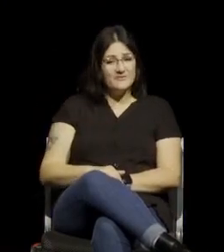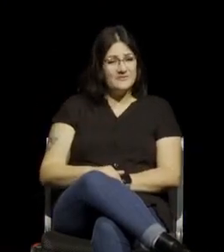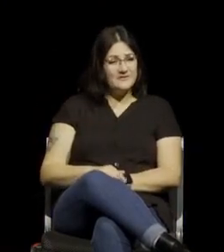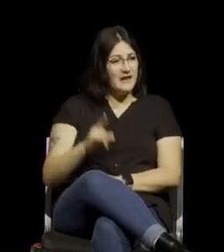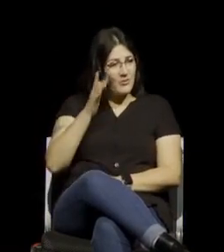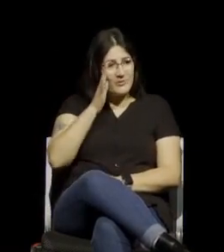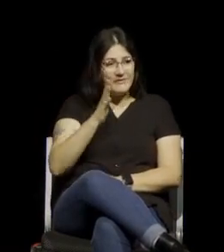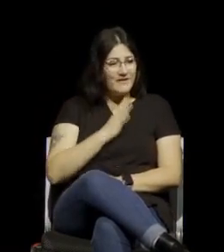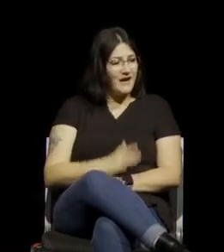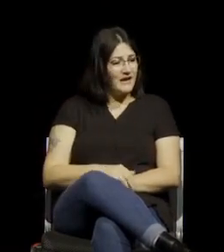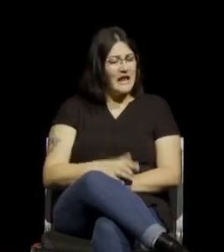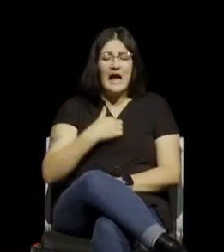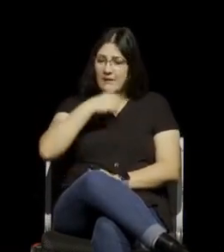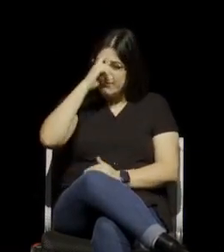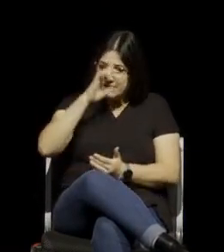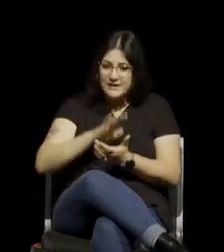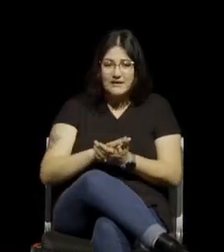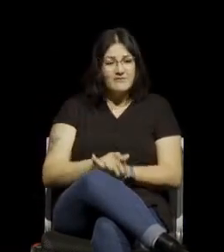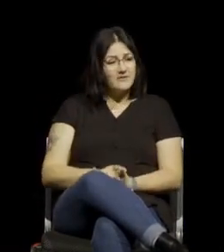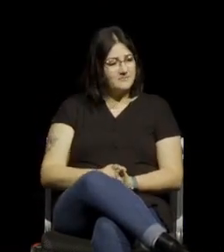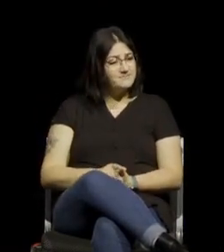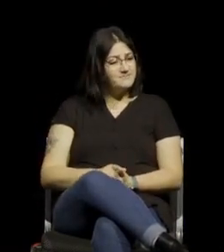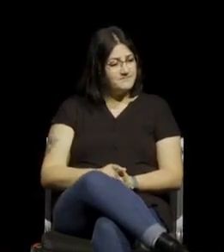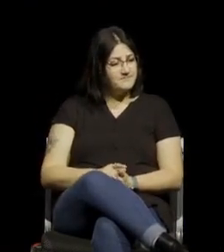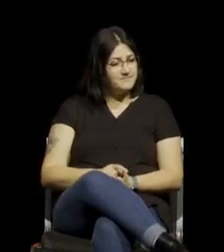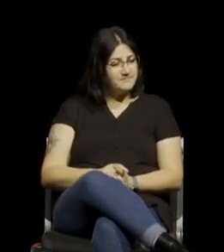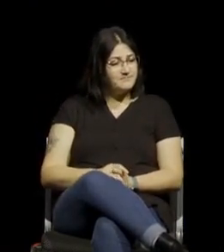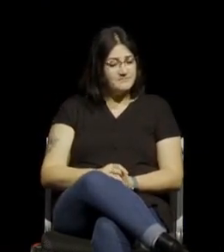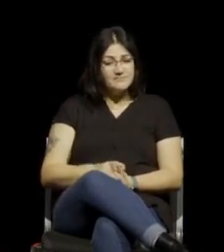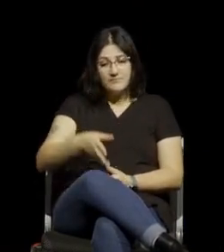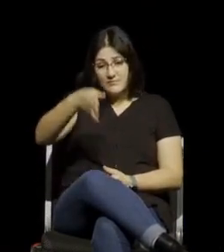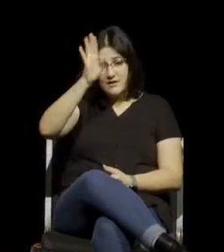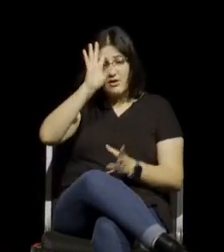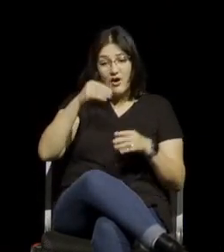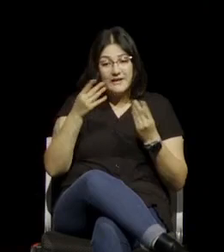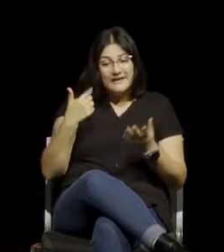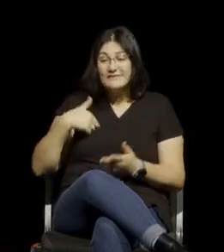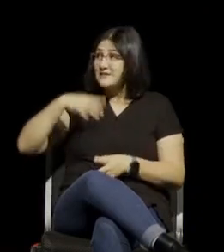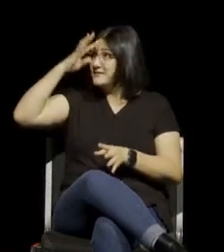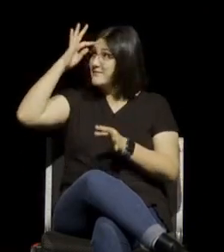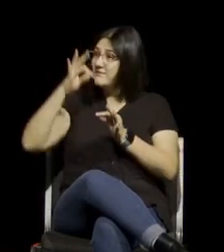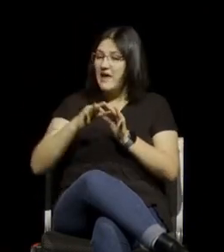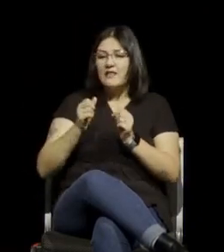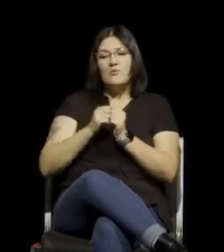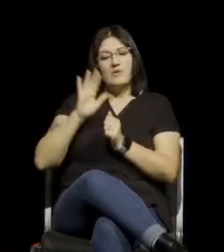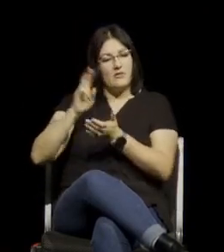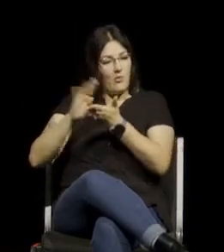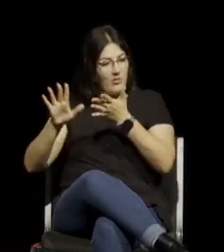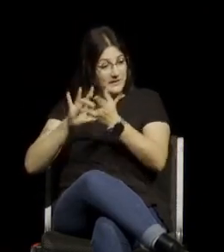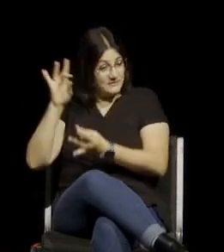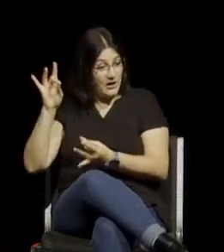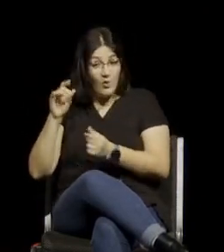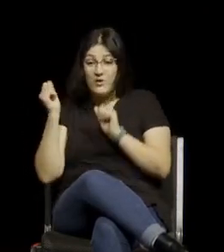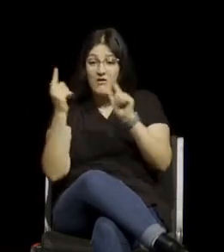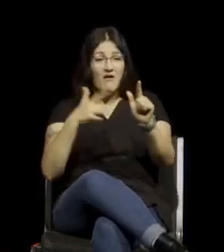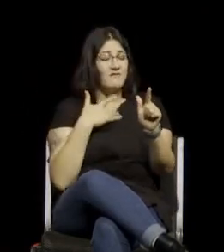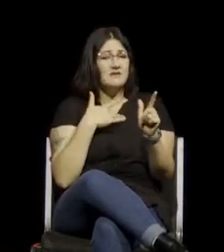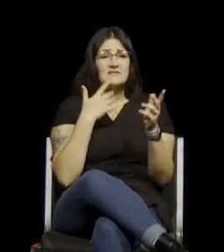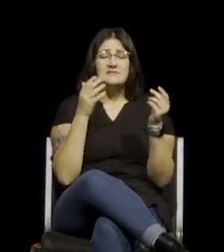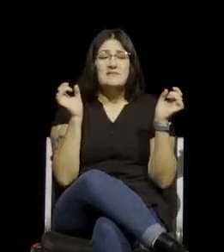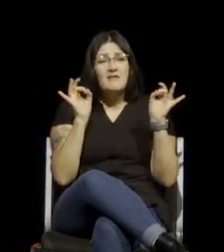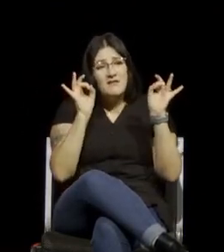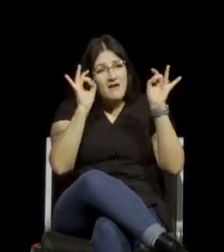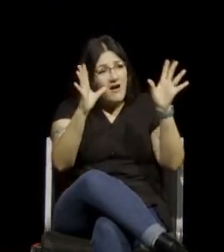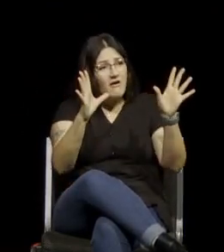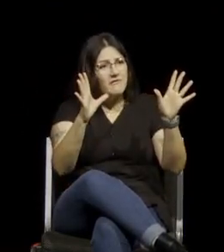okay. I believe. God gives us faith through the power of the Holy Spirit. When all seems lost, we